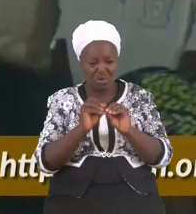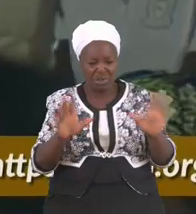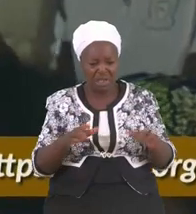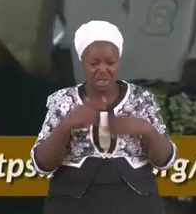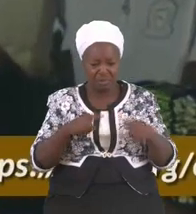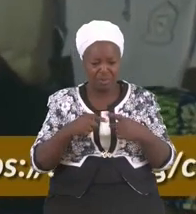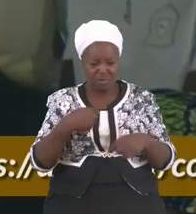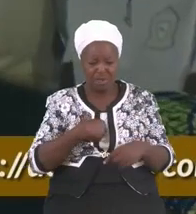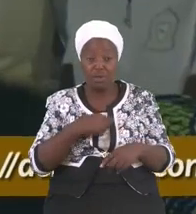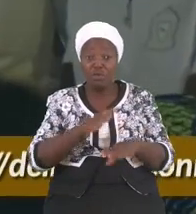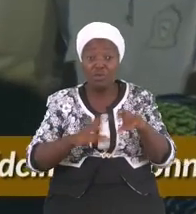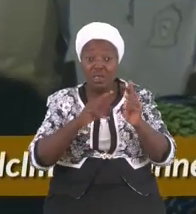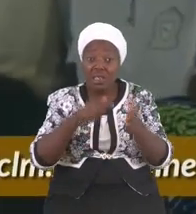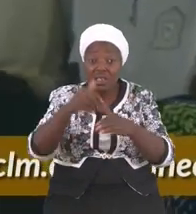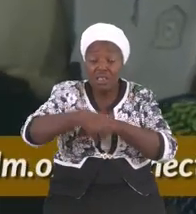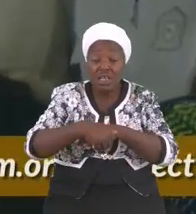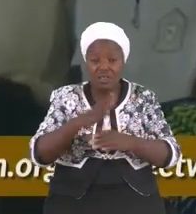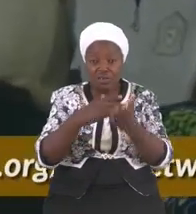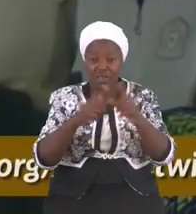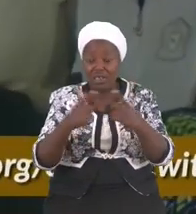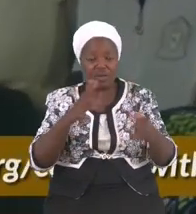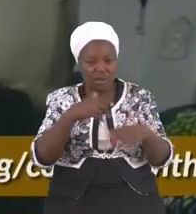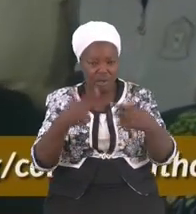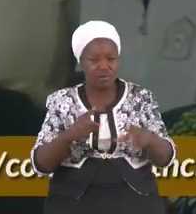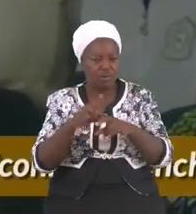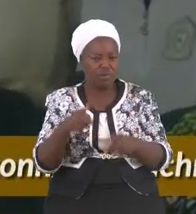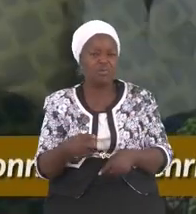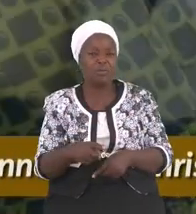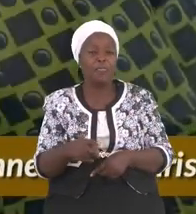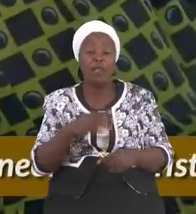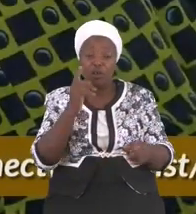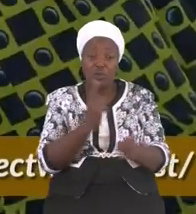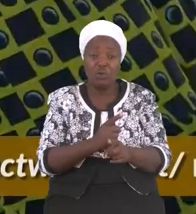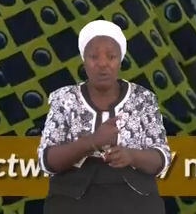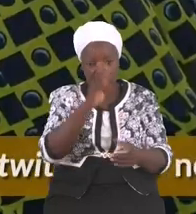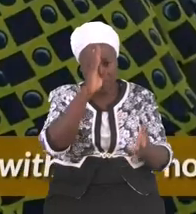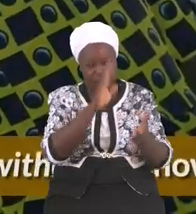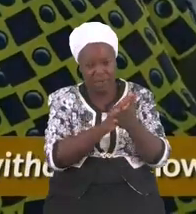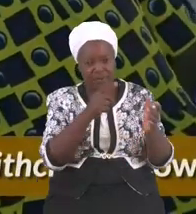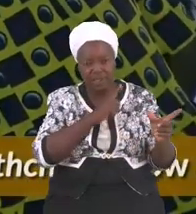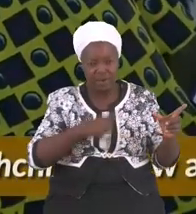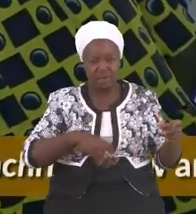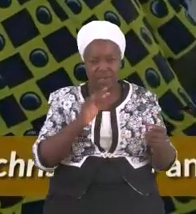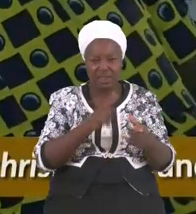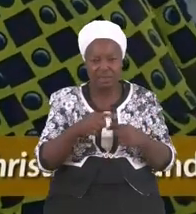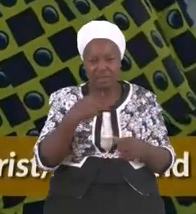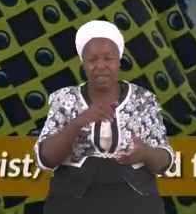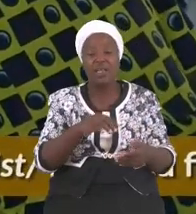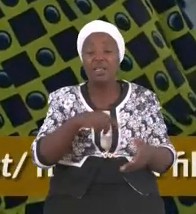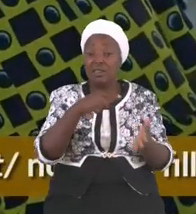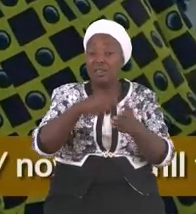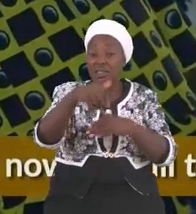God, telling him, tonight I must give my testimony. Tonight I must give my